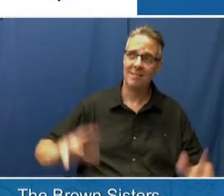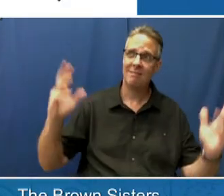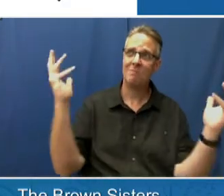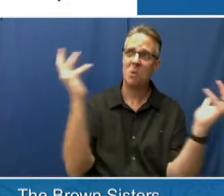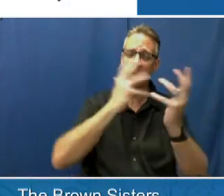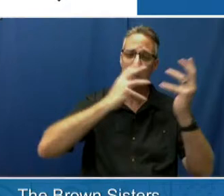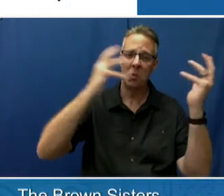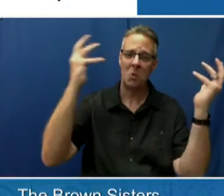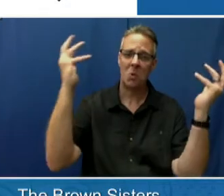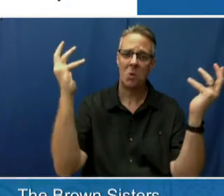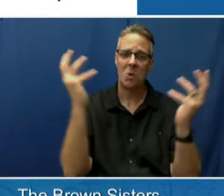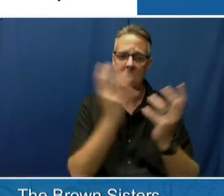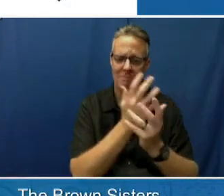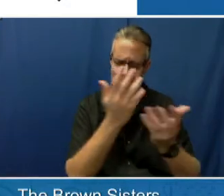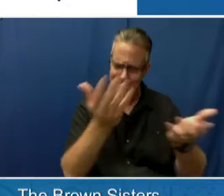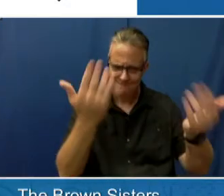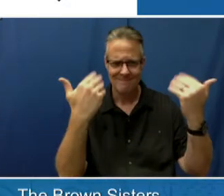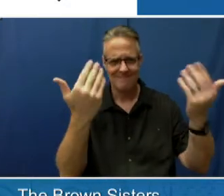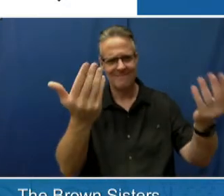Ooh.